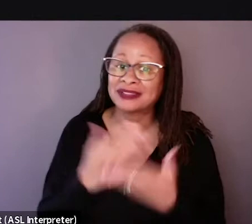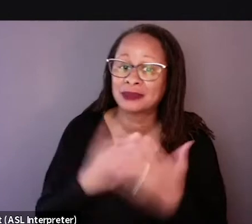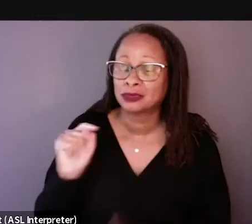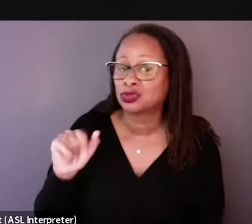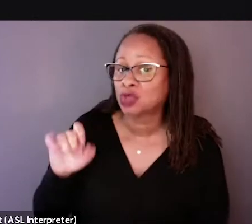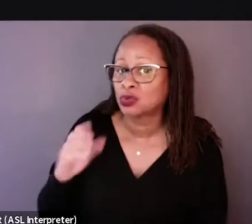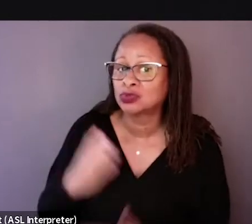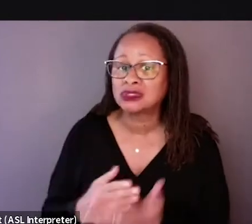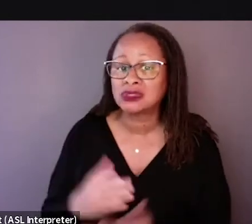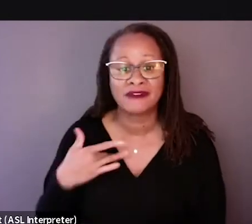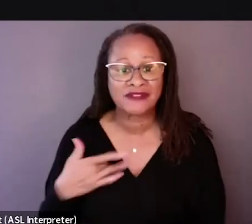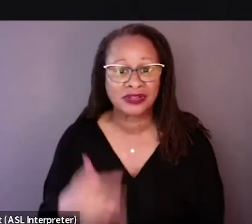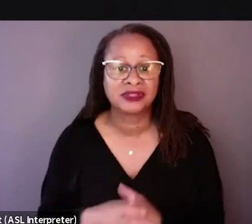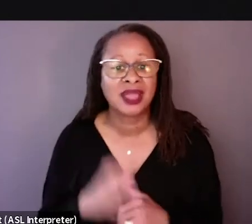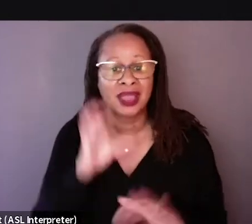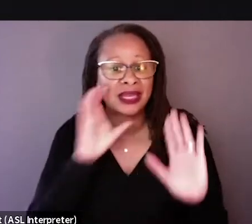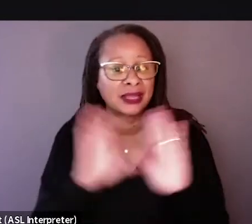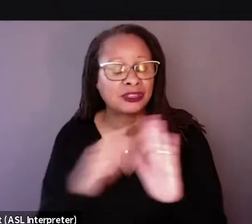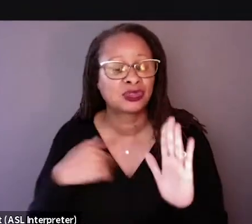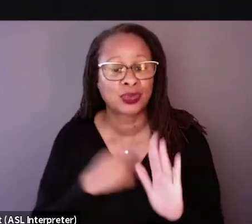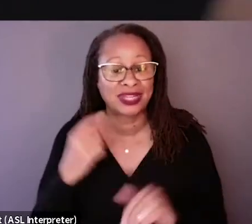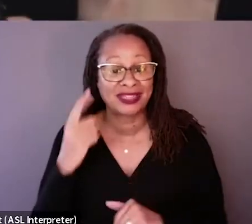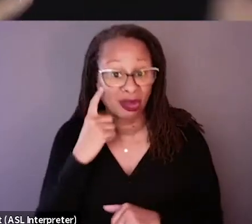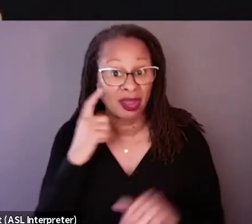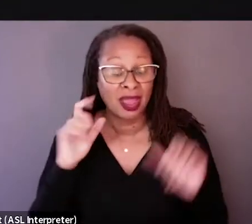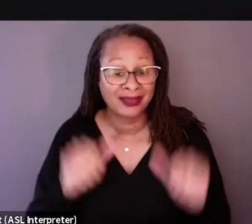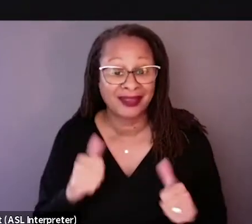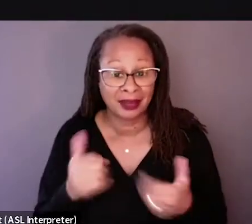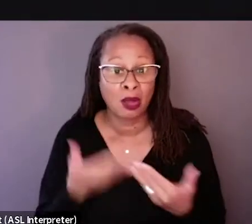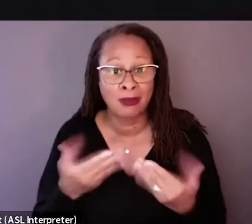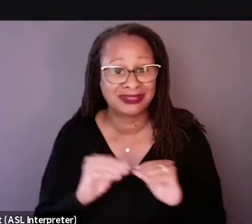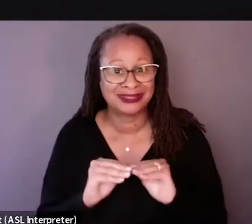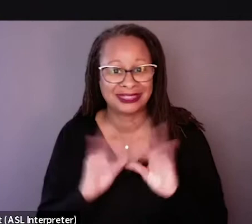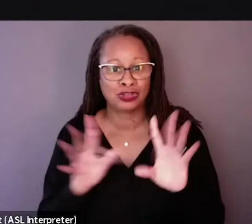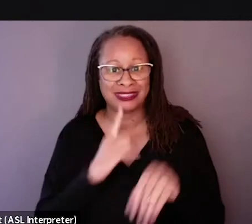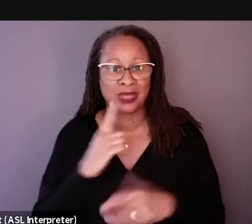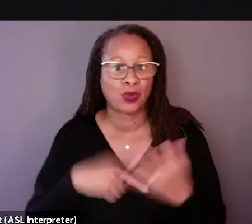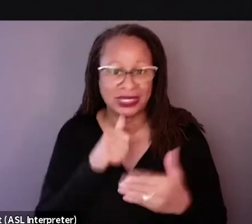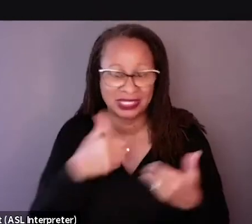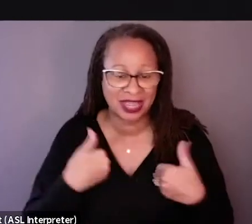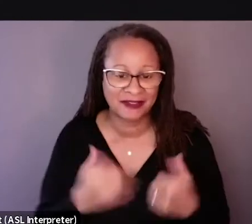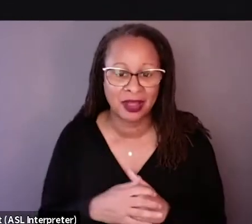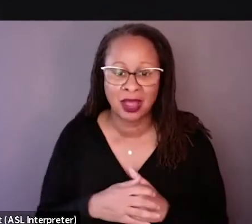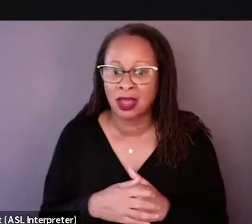and feelings and imagery that we did think could help kind of almost articulate what we didn't have. The coffee cups, of course, were some of